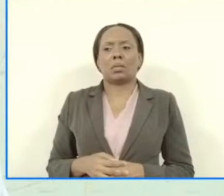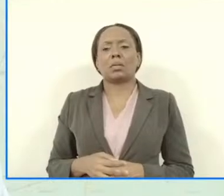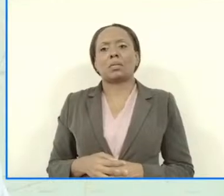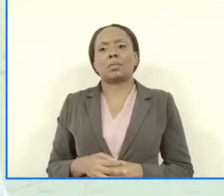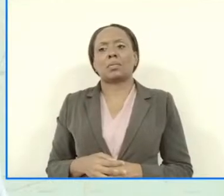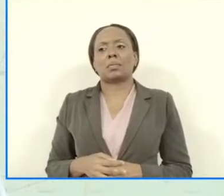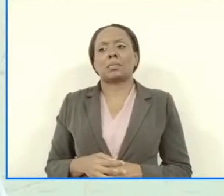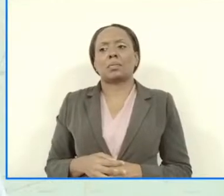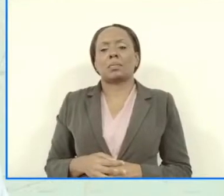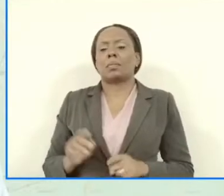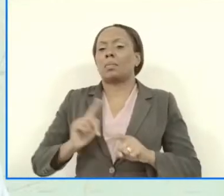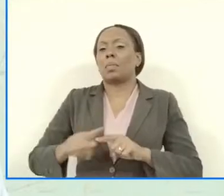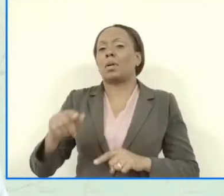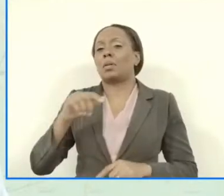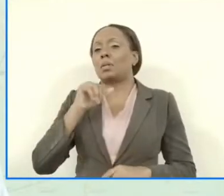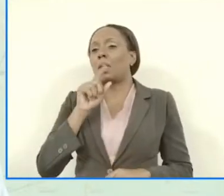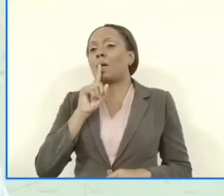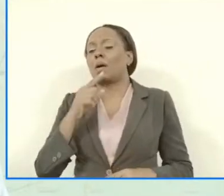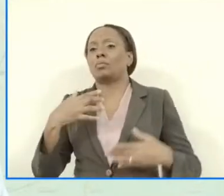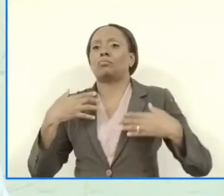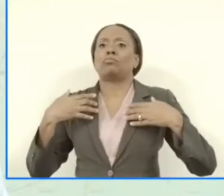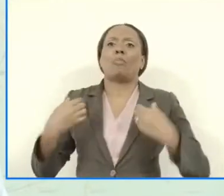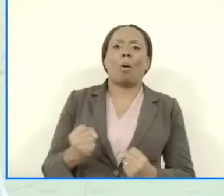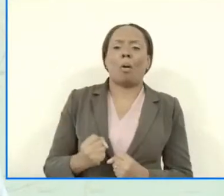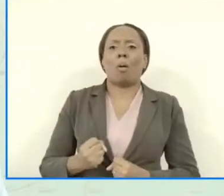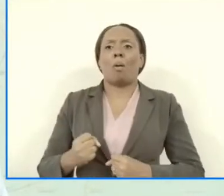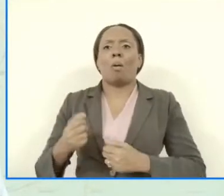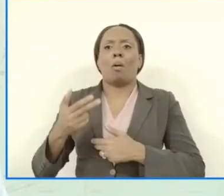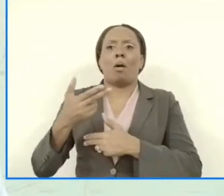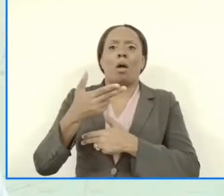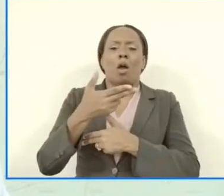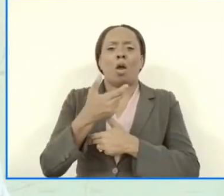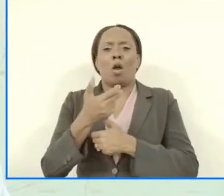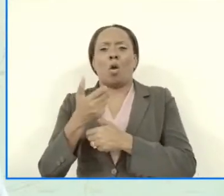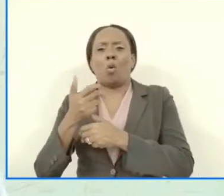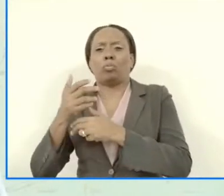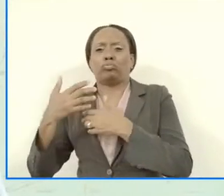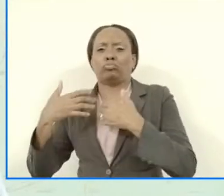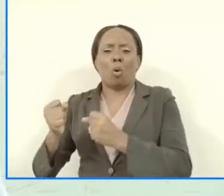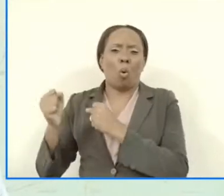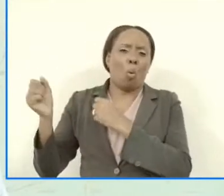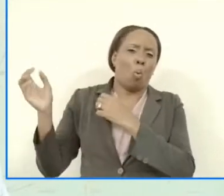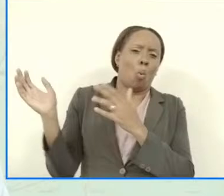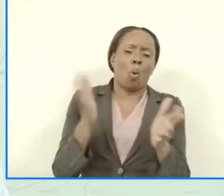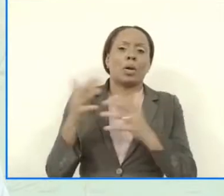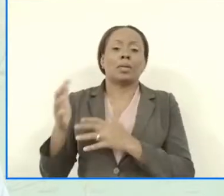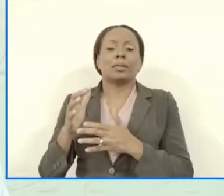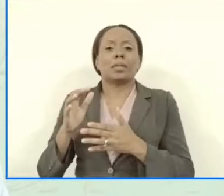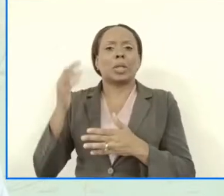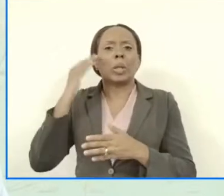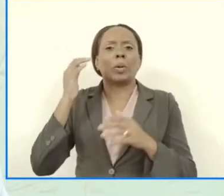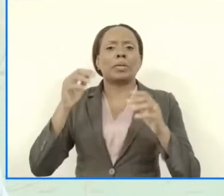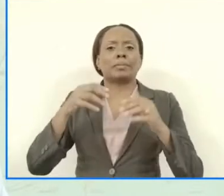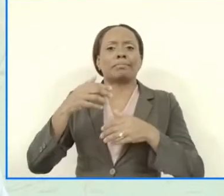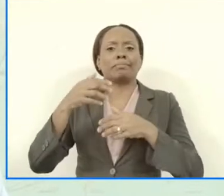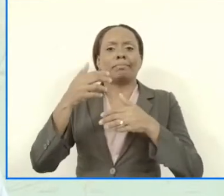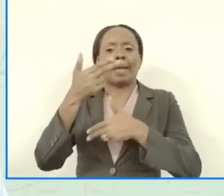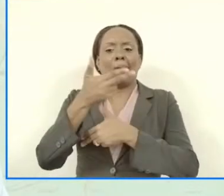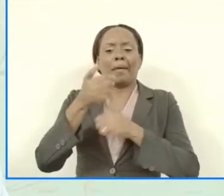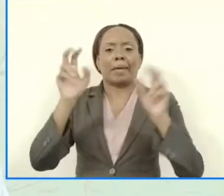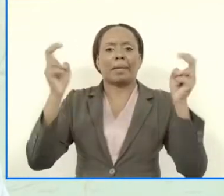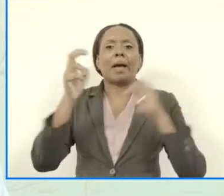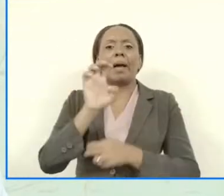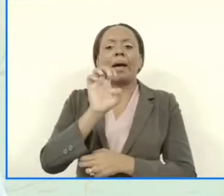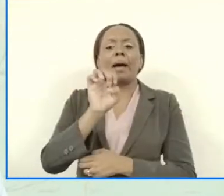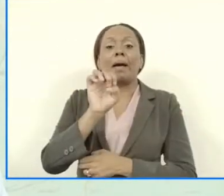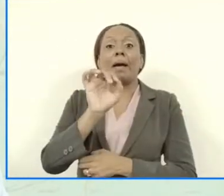winds was very small, only about 33 kilometers. The eye of Elsa passed about roughly 20 miles